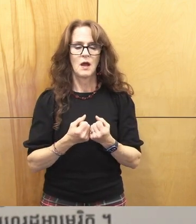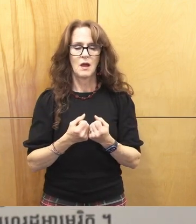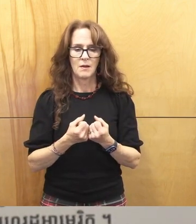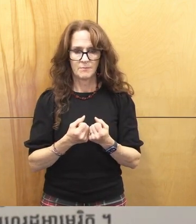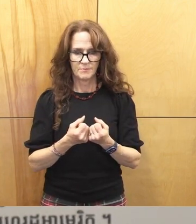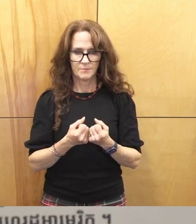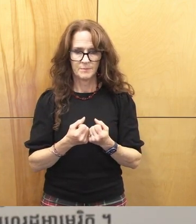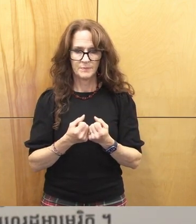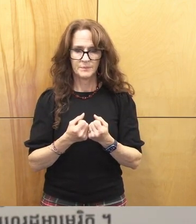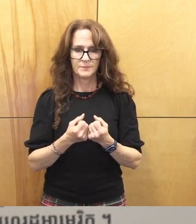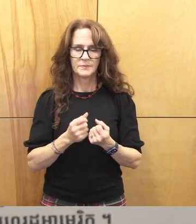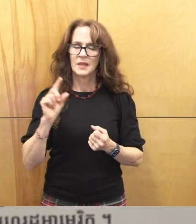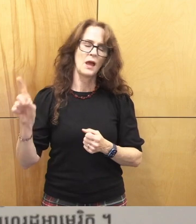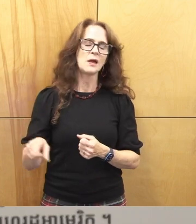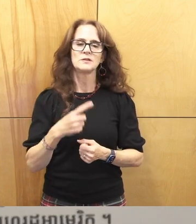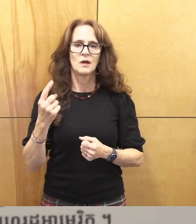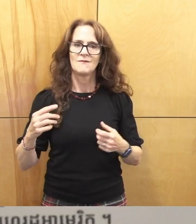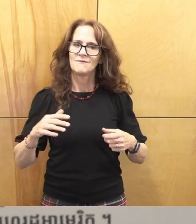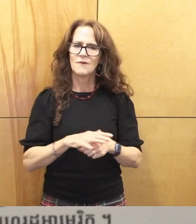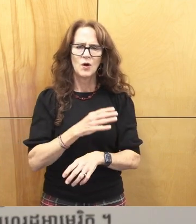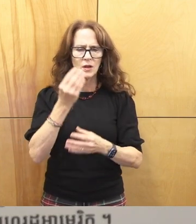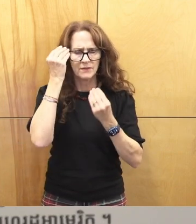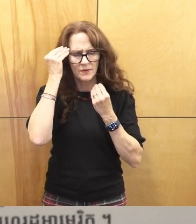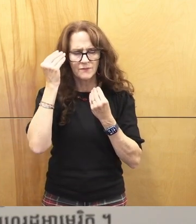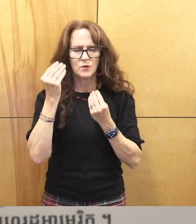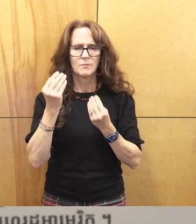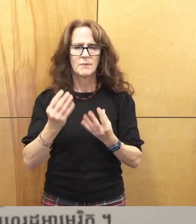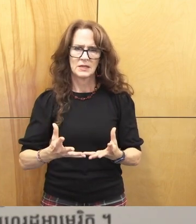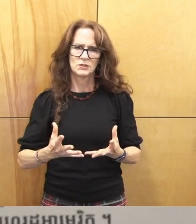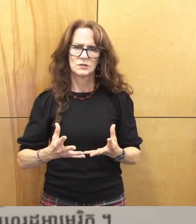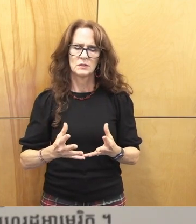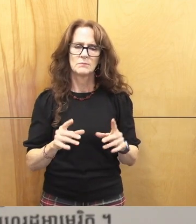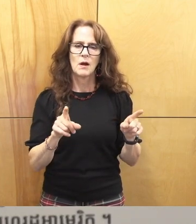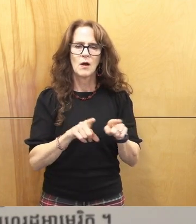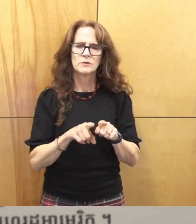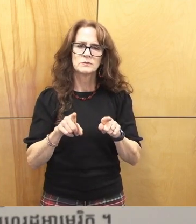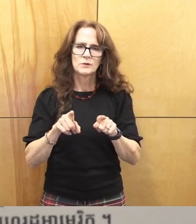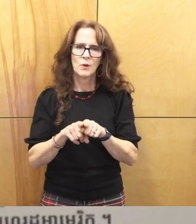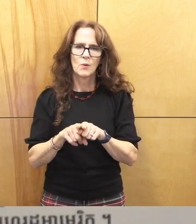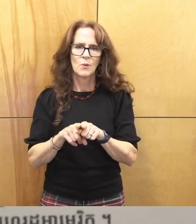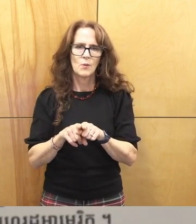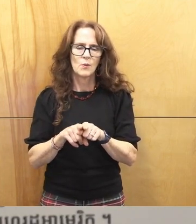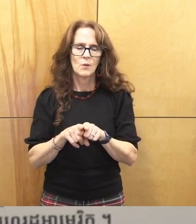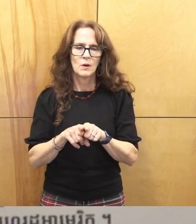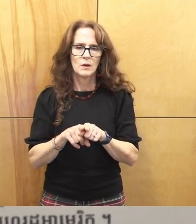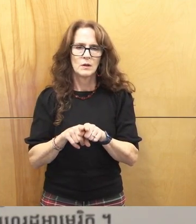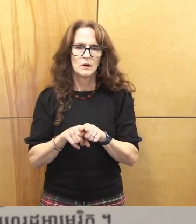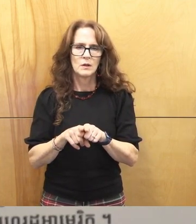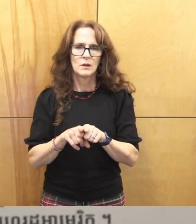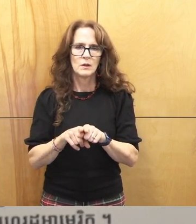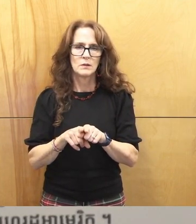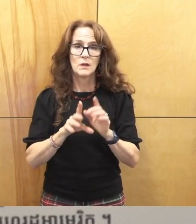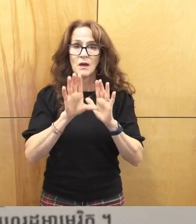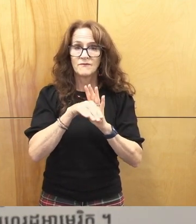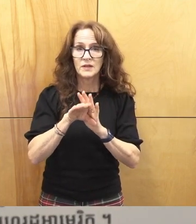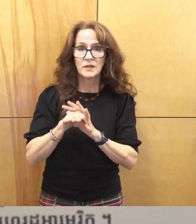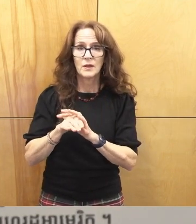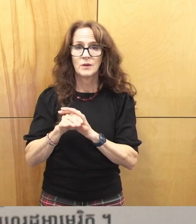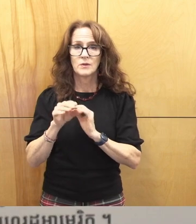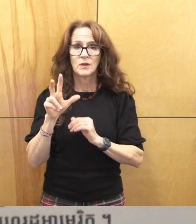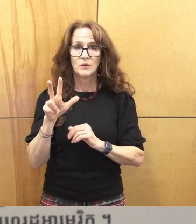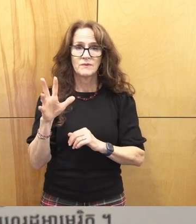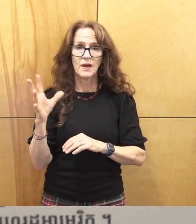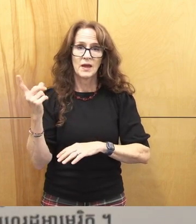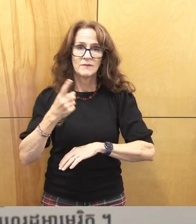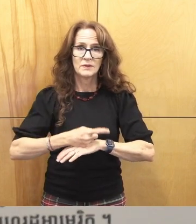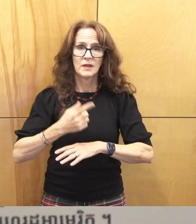not only full of information, but also it's on video, and in 3 to 5 days